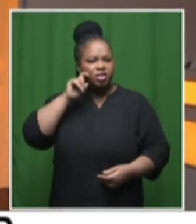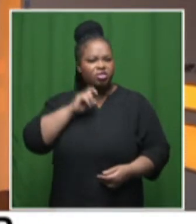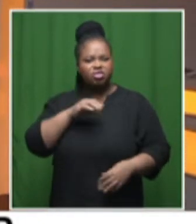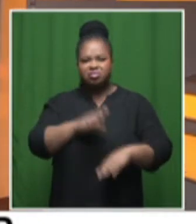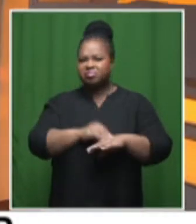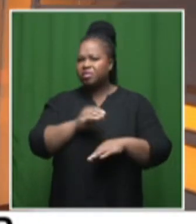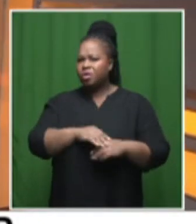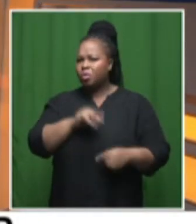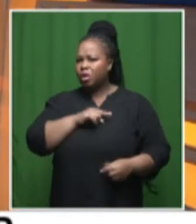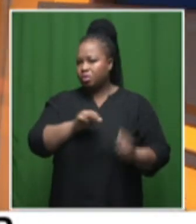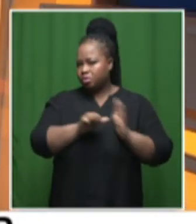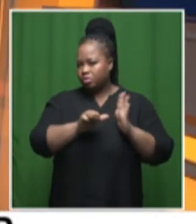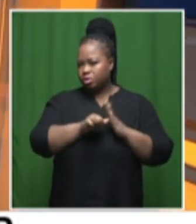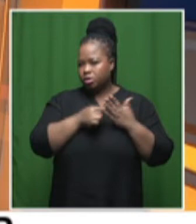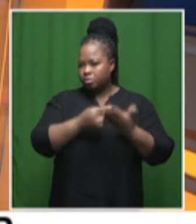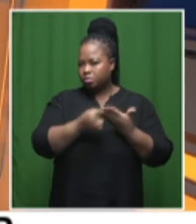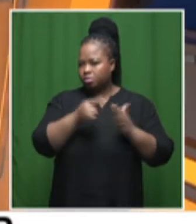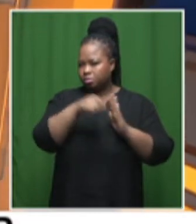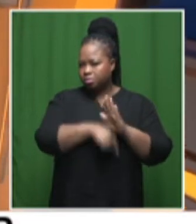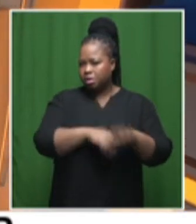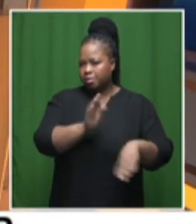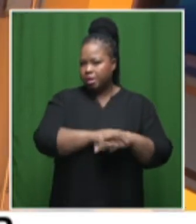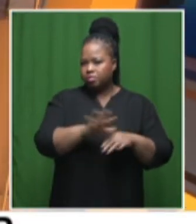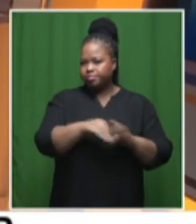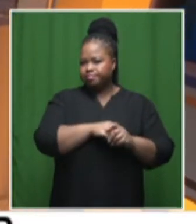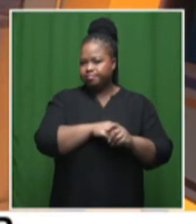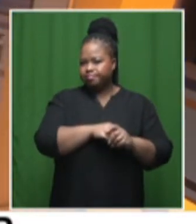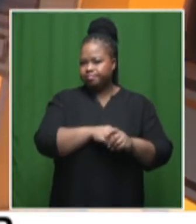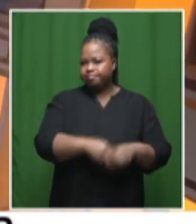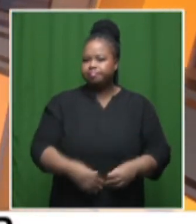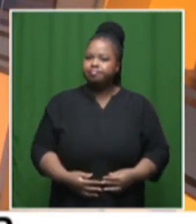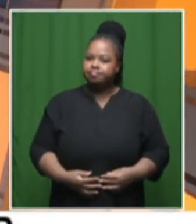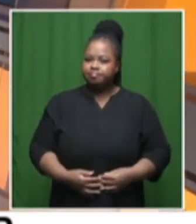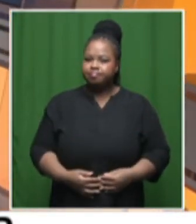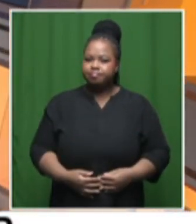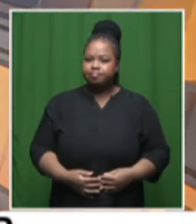Why are these so important to cast the spotlight on?